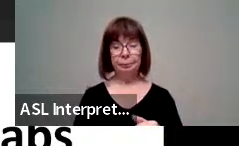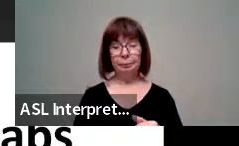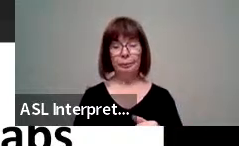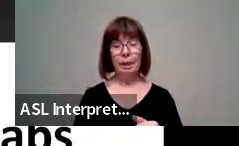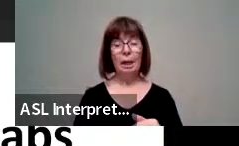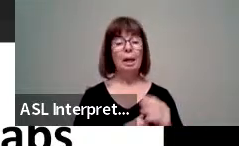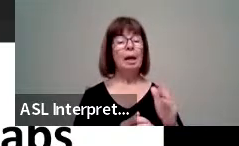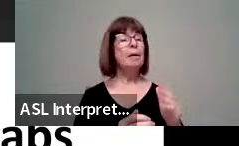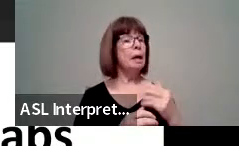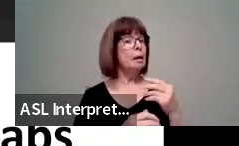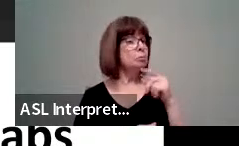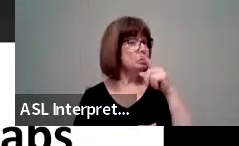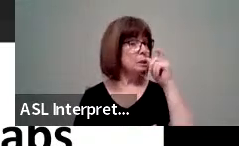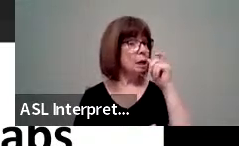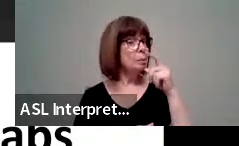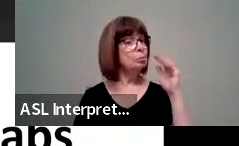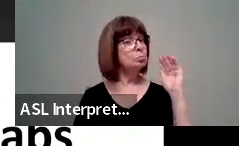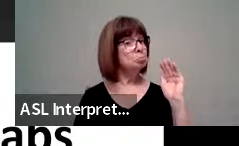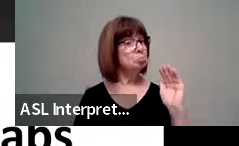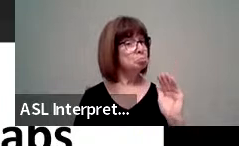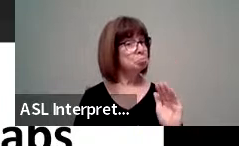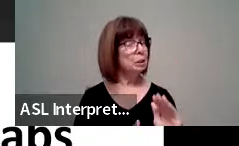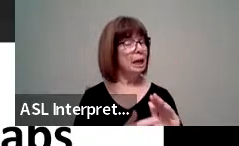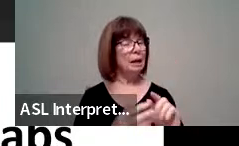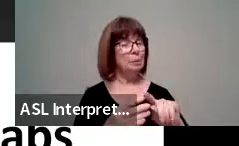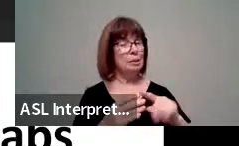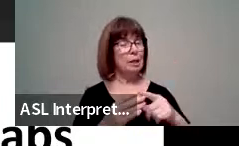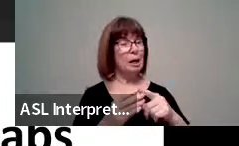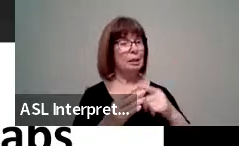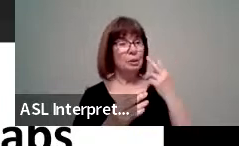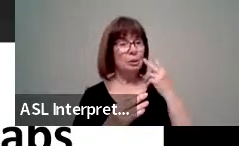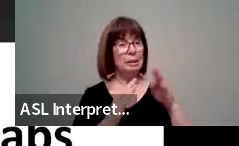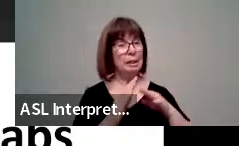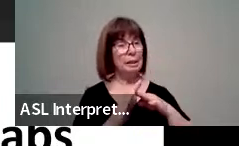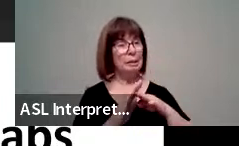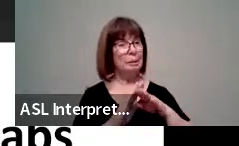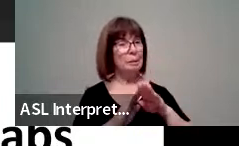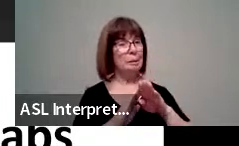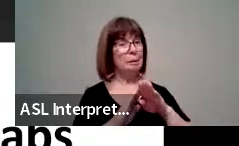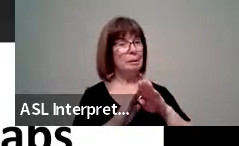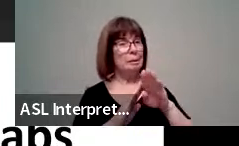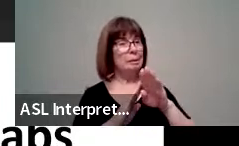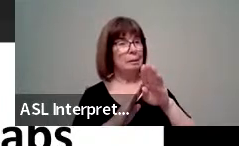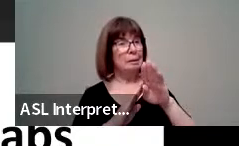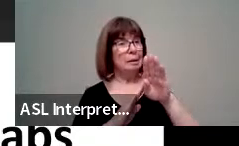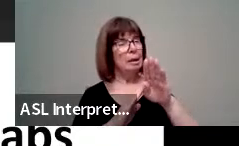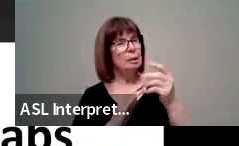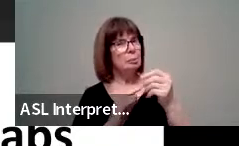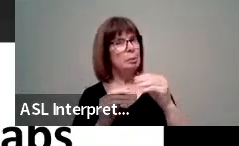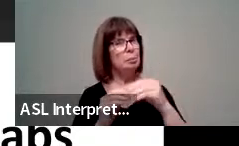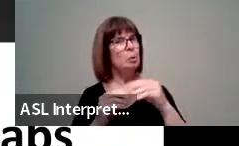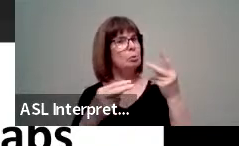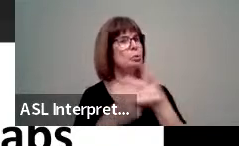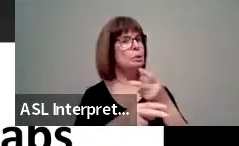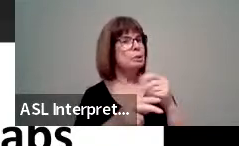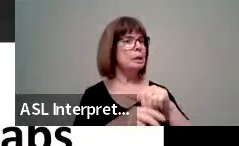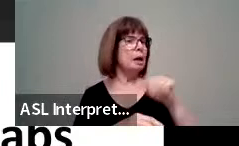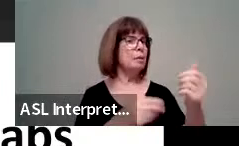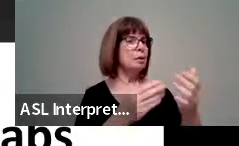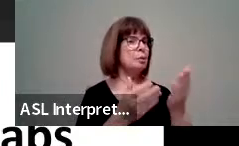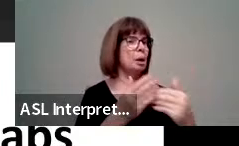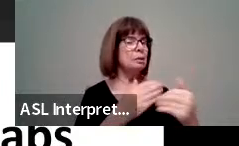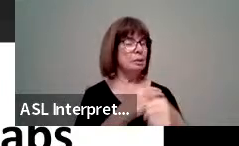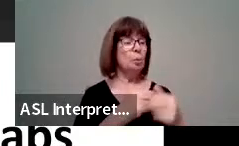calmed down over the summer, and now we're just starting to see increases here, a little more pronounced in other parts of the country. We're expecting flu this year.